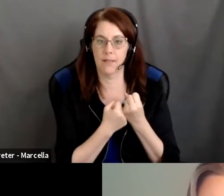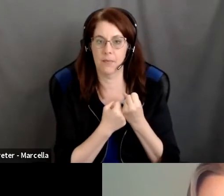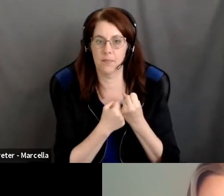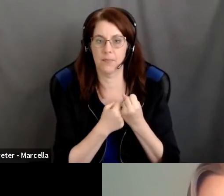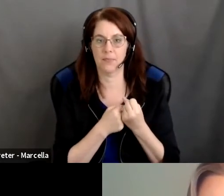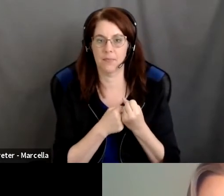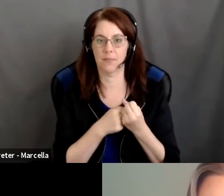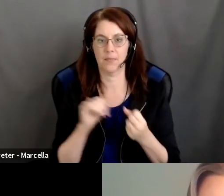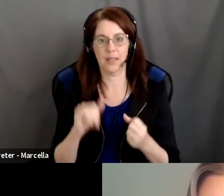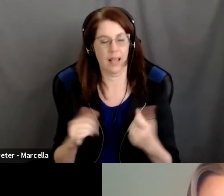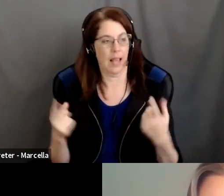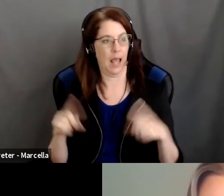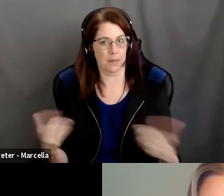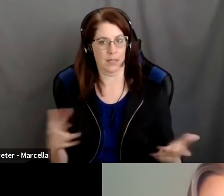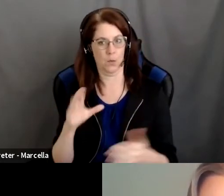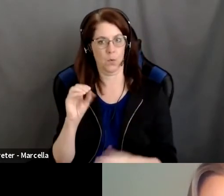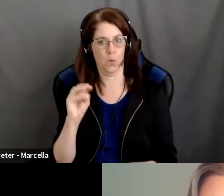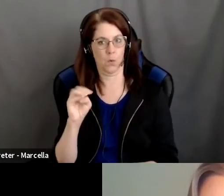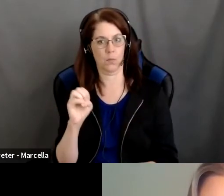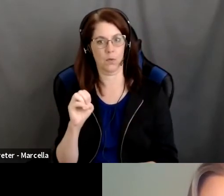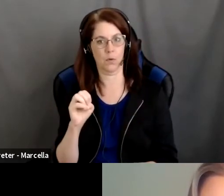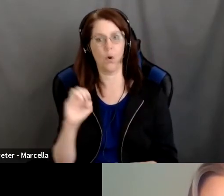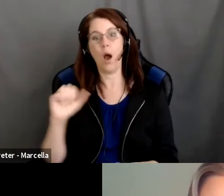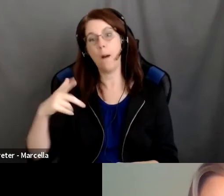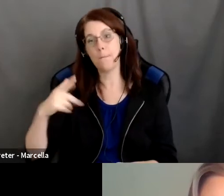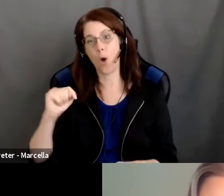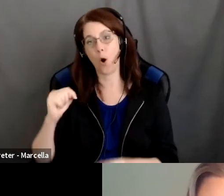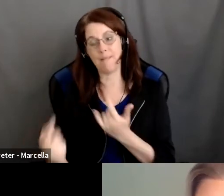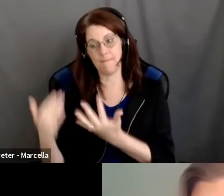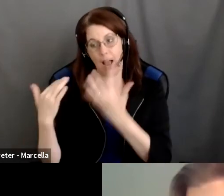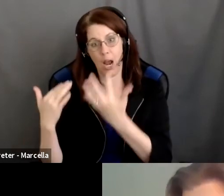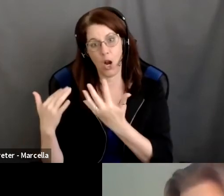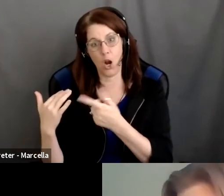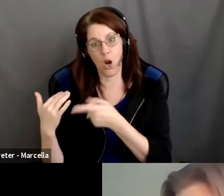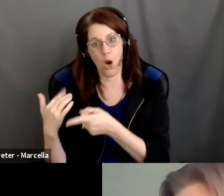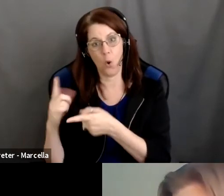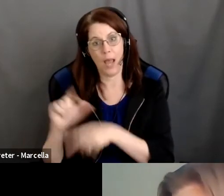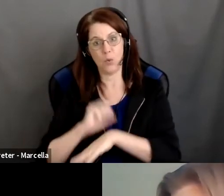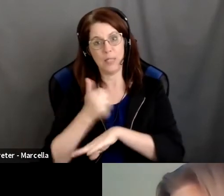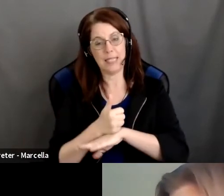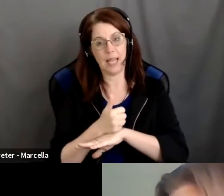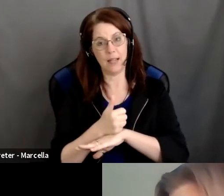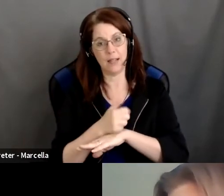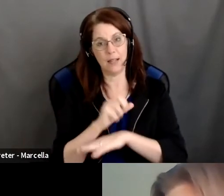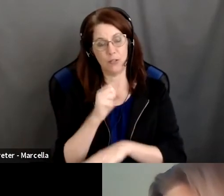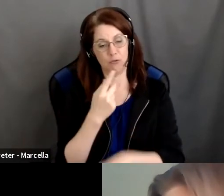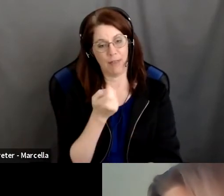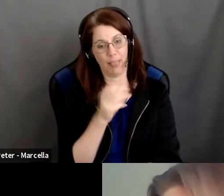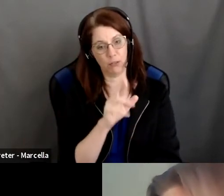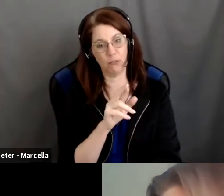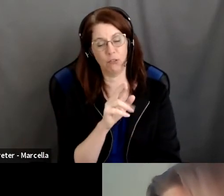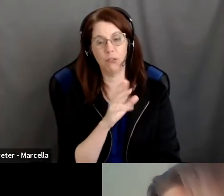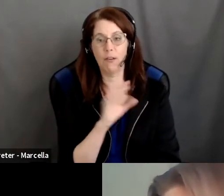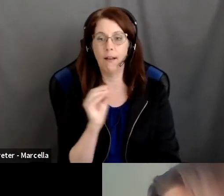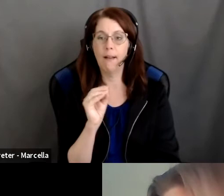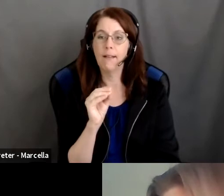up here in Rome. We had a house, it was an apartment fire, and we had to set up a shelter, and